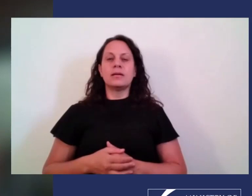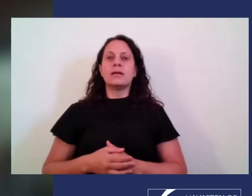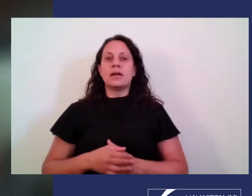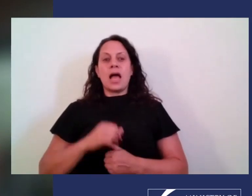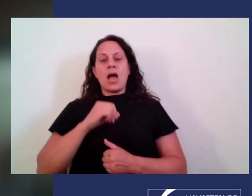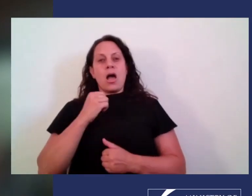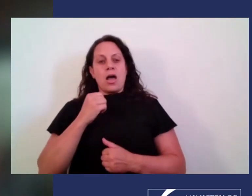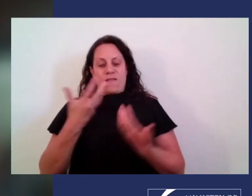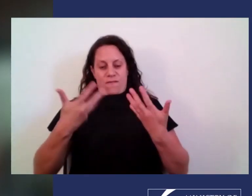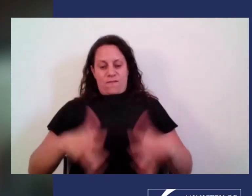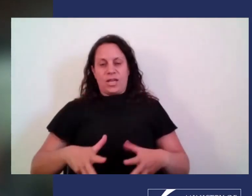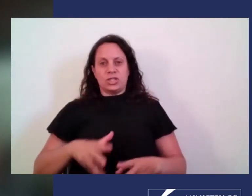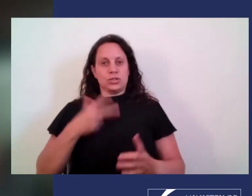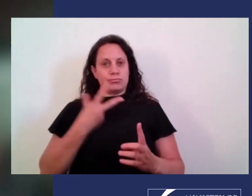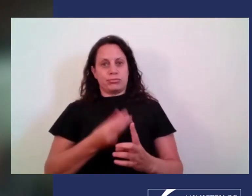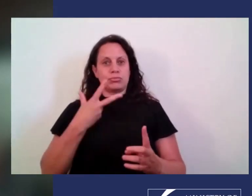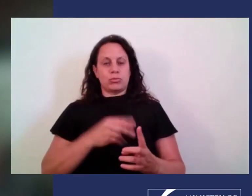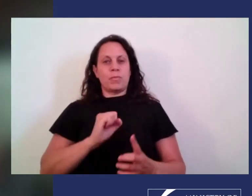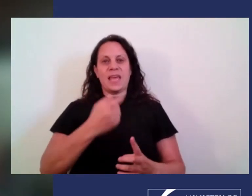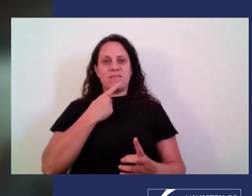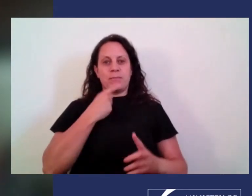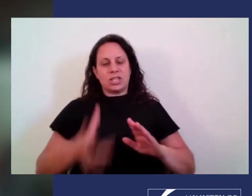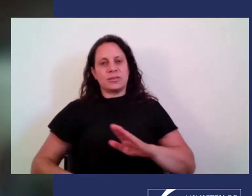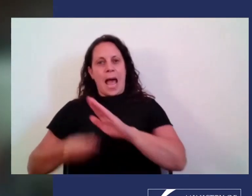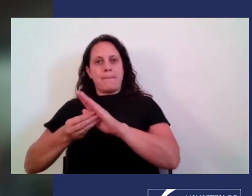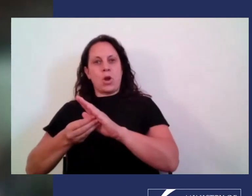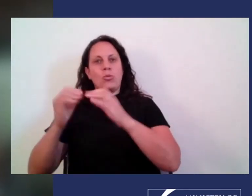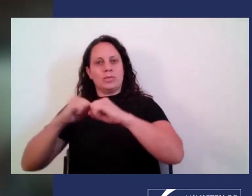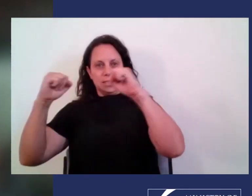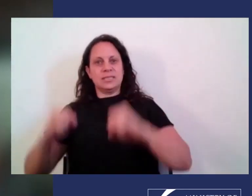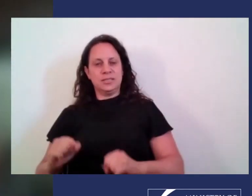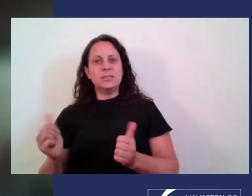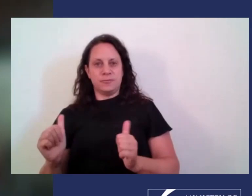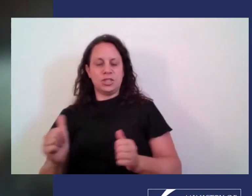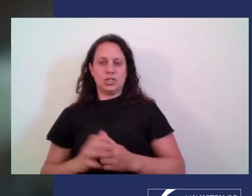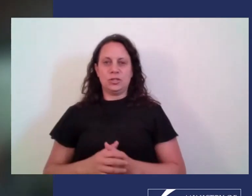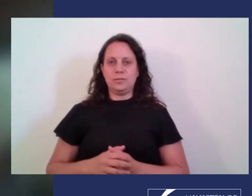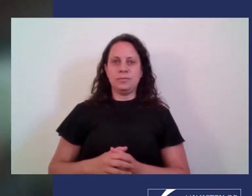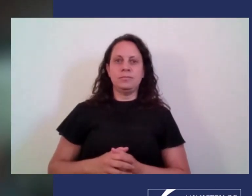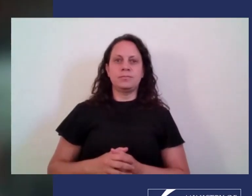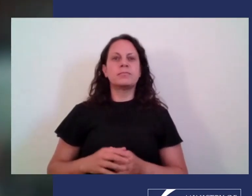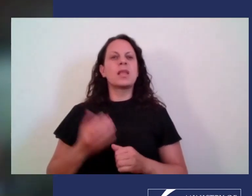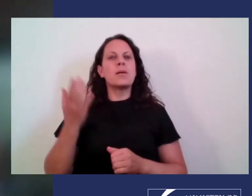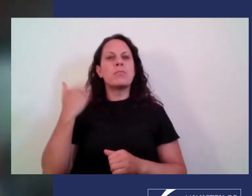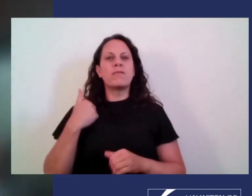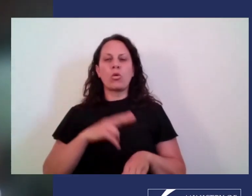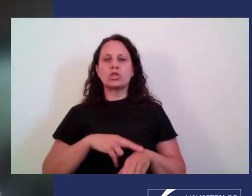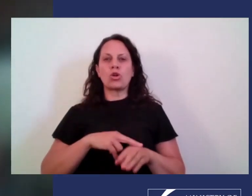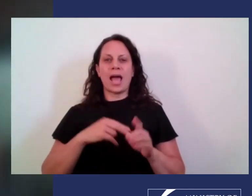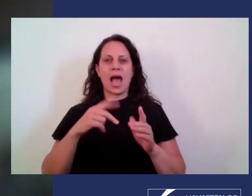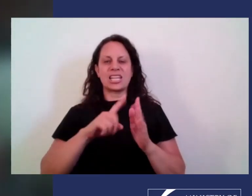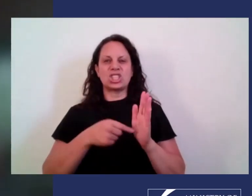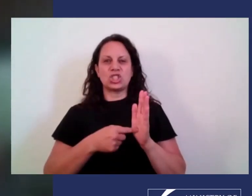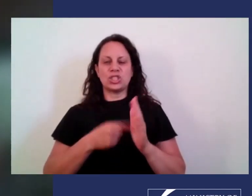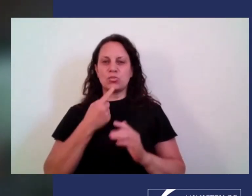into the system, so it'll certainly be recorded. But I just wanted to add on to what Jin was saying. I